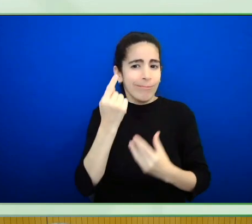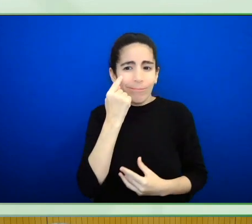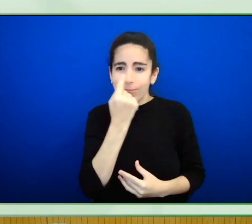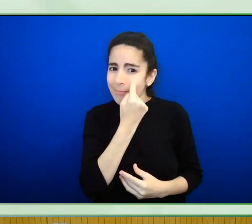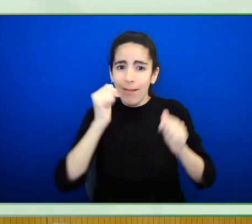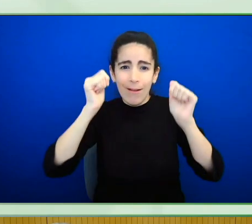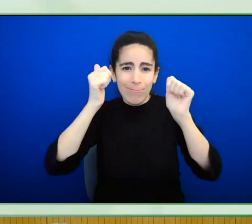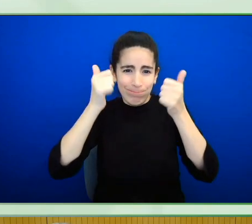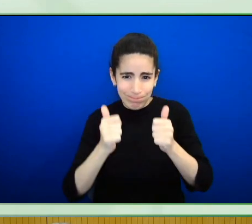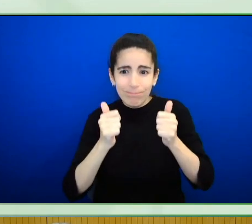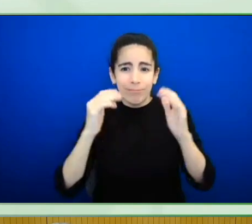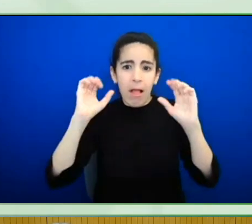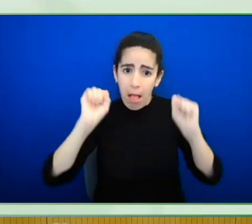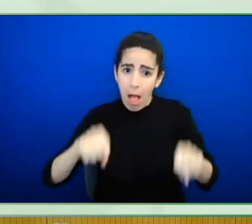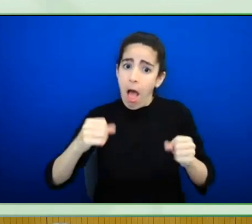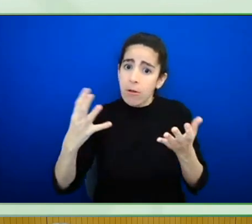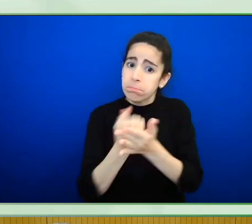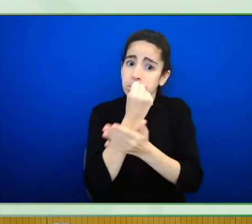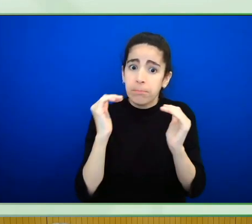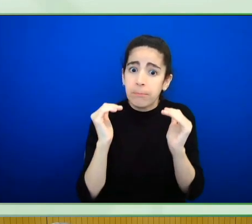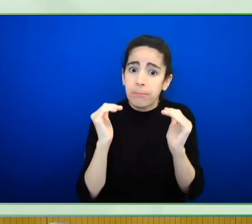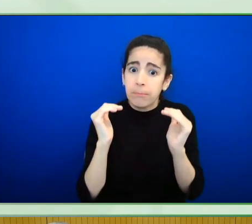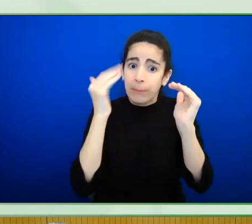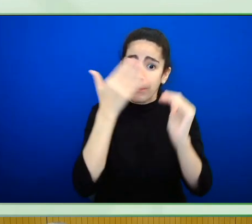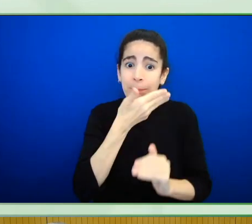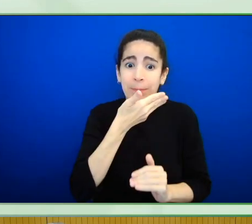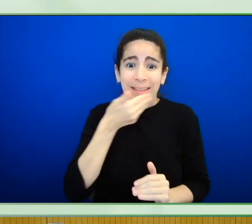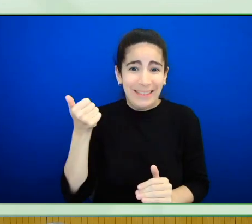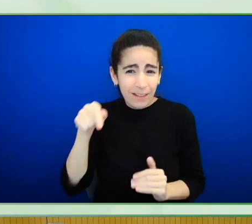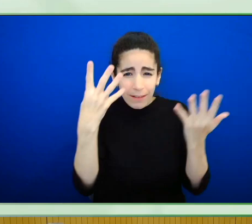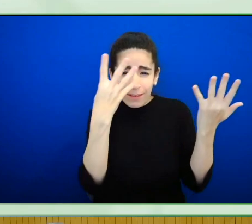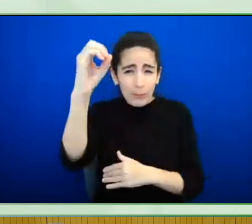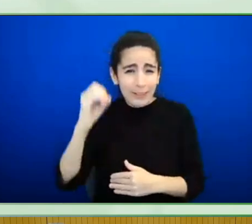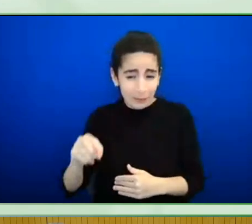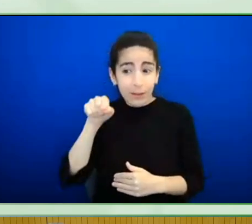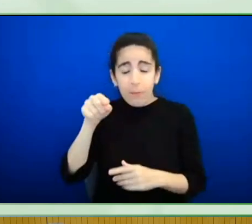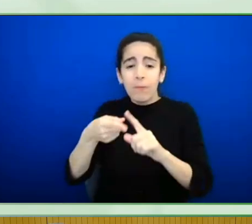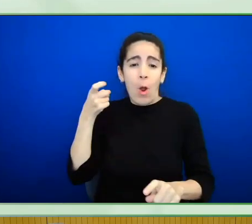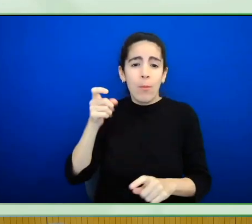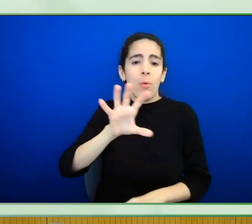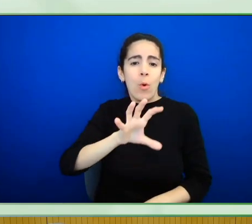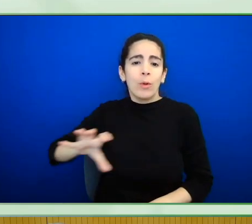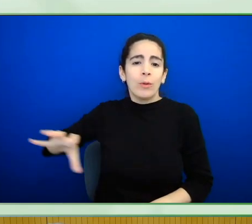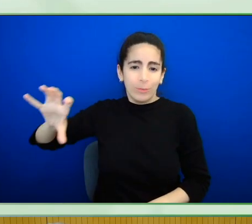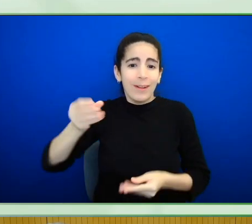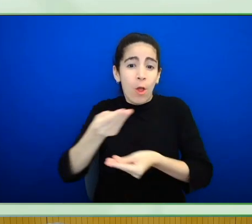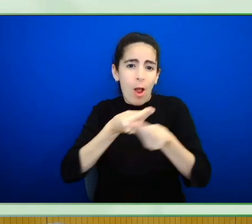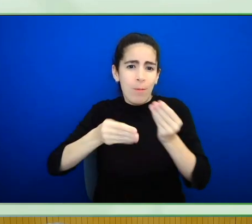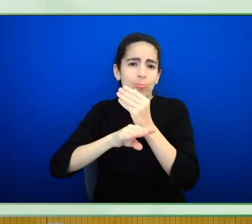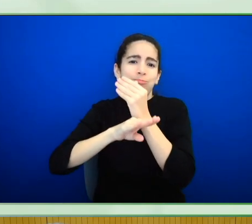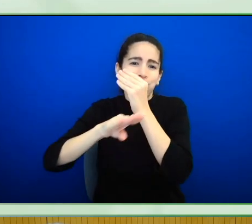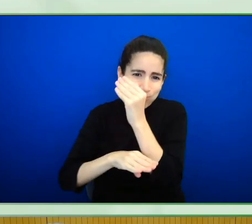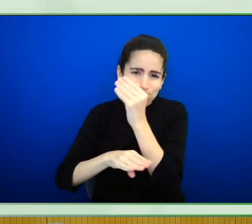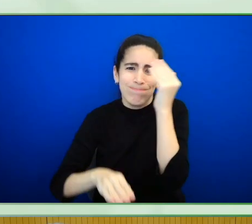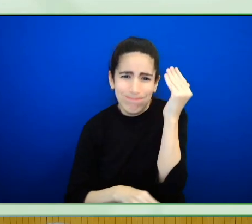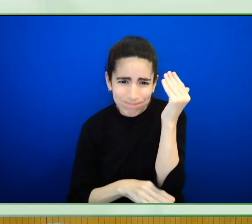of glasses or a very inexpensive and short cataract operation. We believe that everyone should have access to good vision and